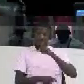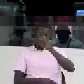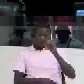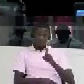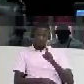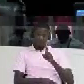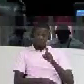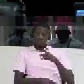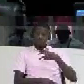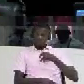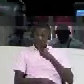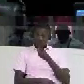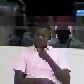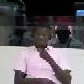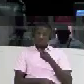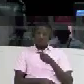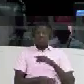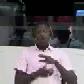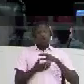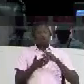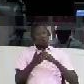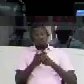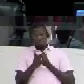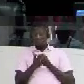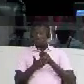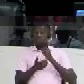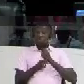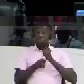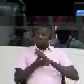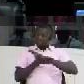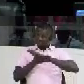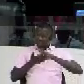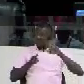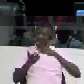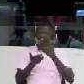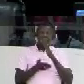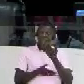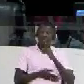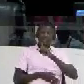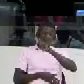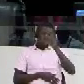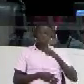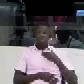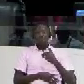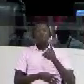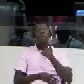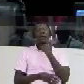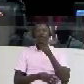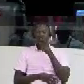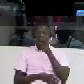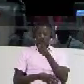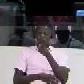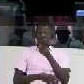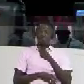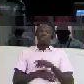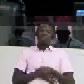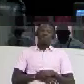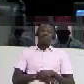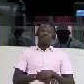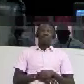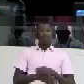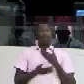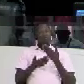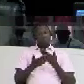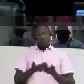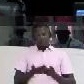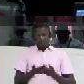ma baamtuwaat li ma la laaj. or clarify any of the questions that I have asked, wala loo xam ne laaj naa la ko. please